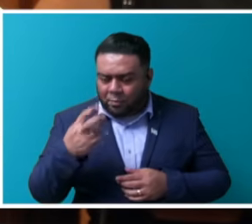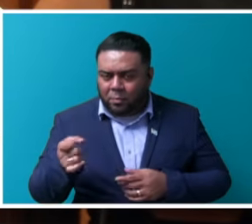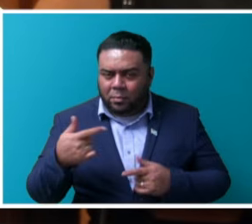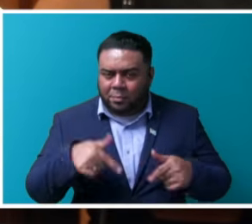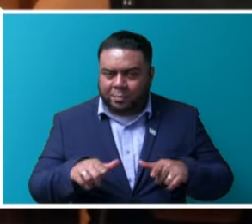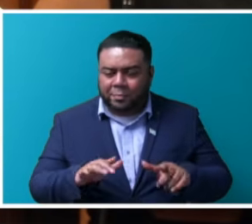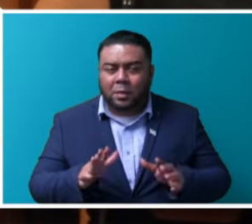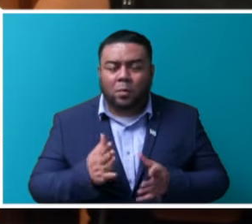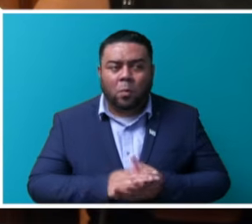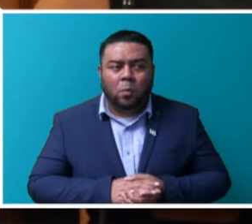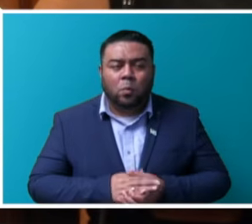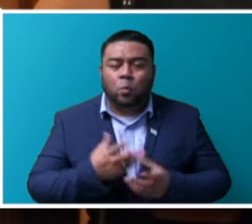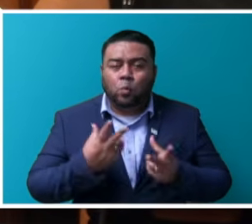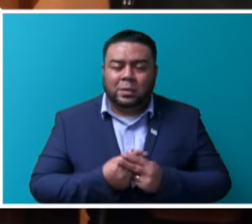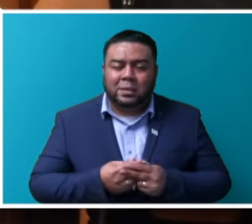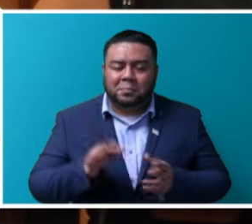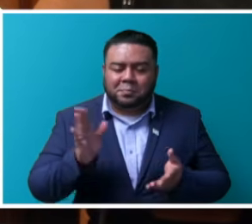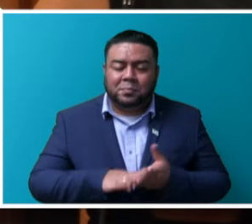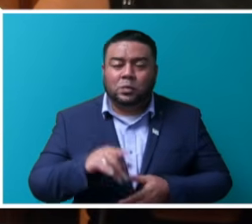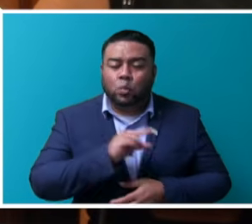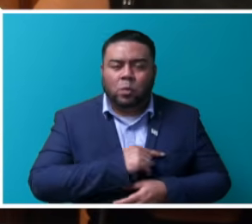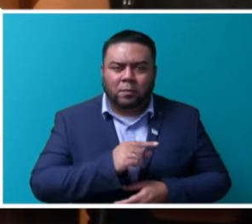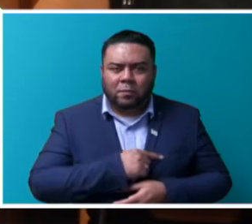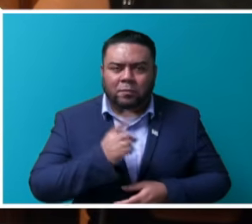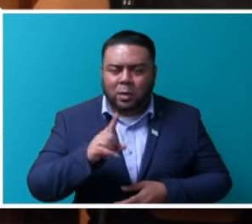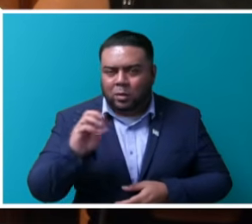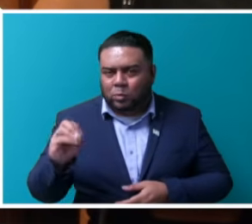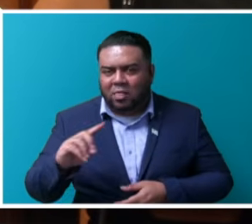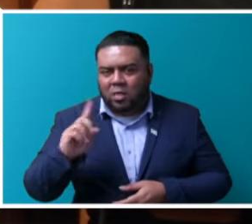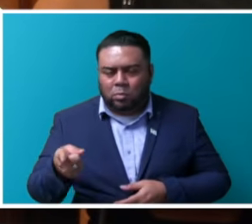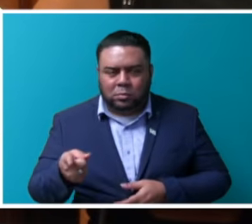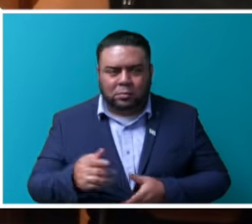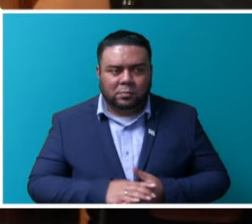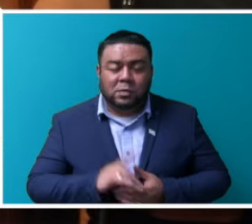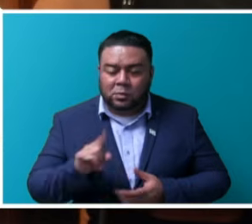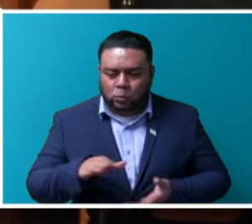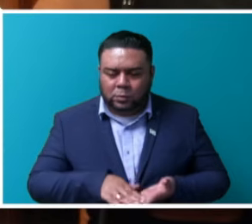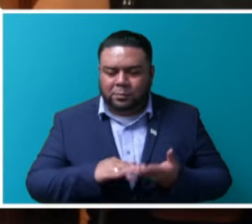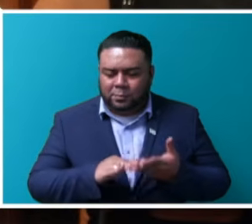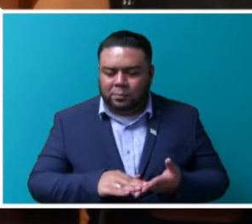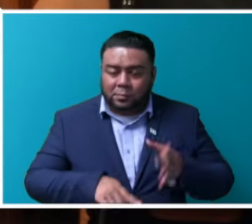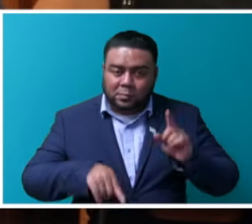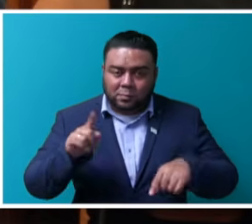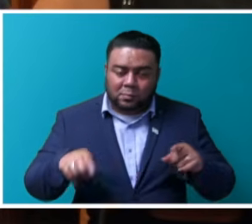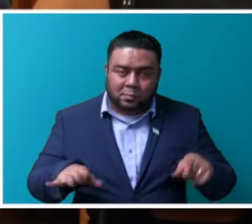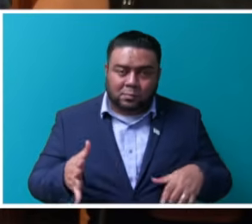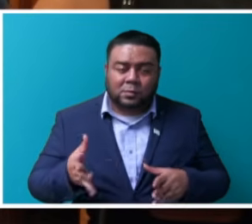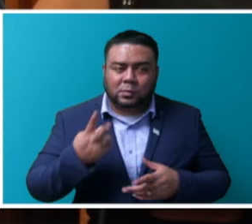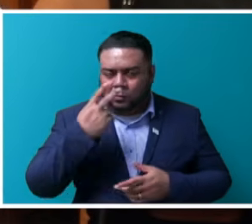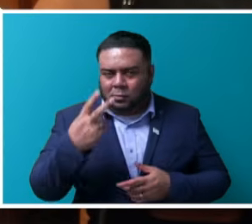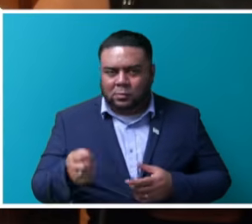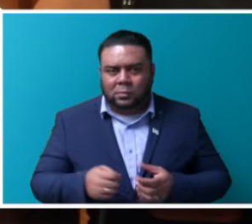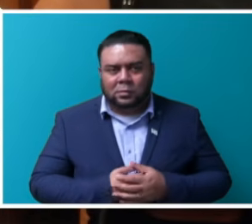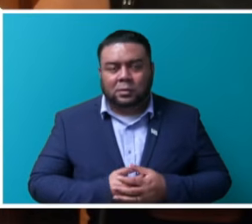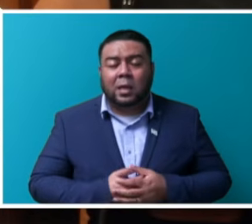operations with a minimum qualifying threshold of 100,000. This will help diversify tourism offerings